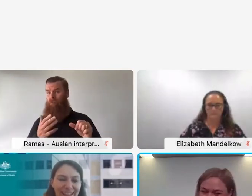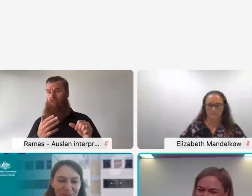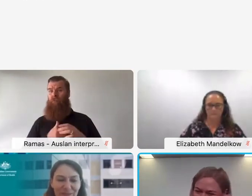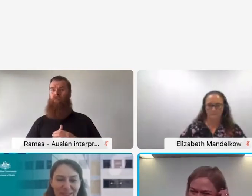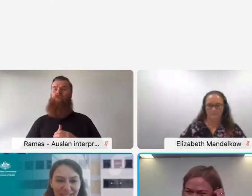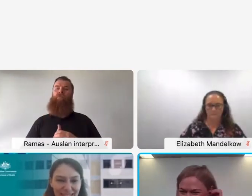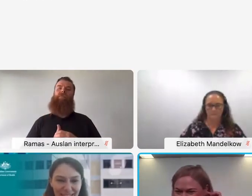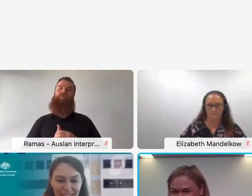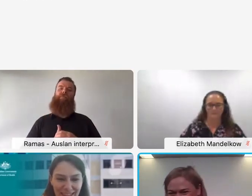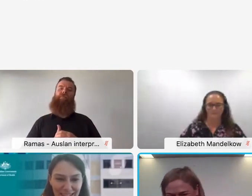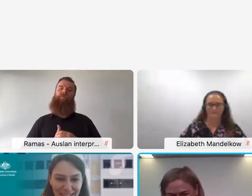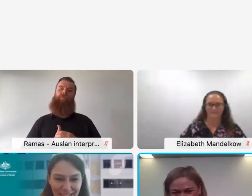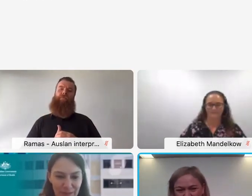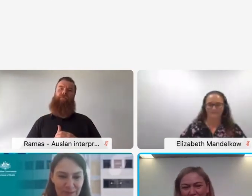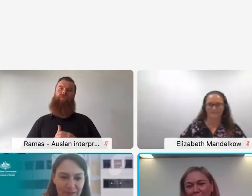Right?